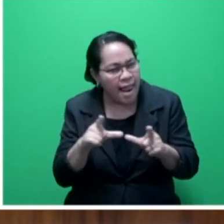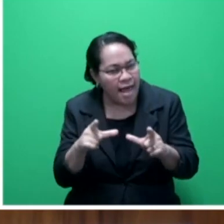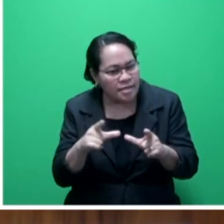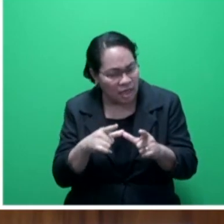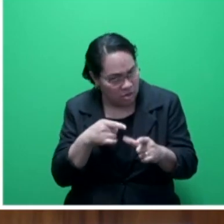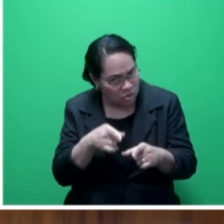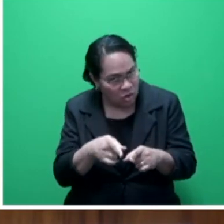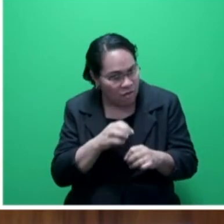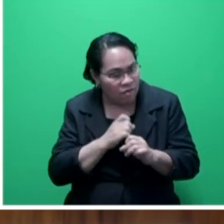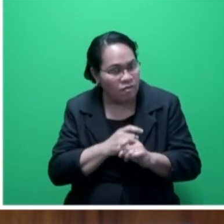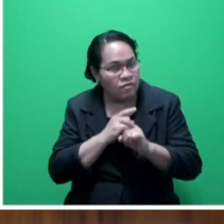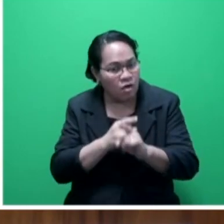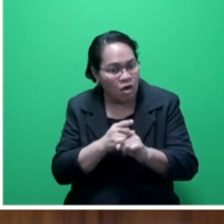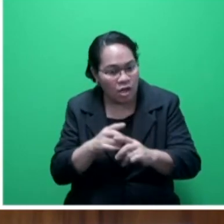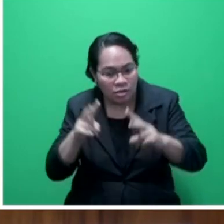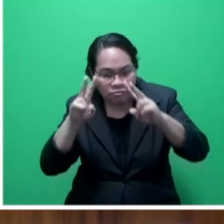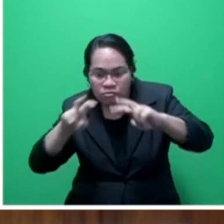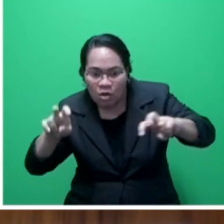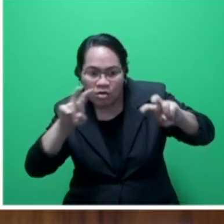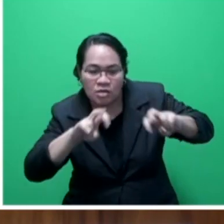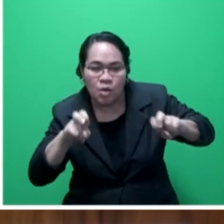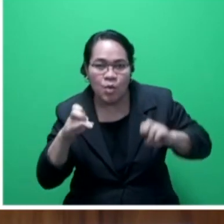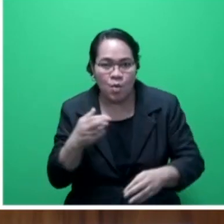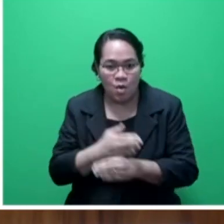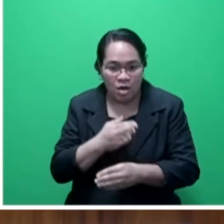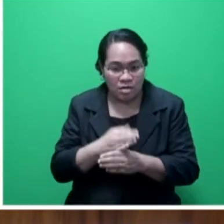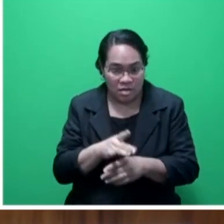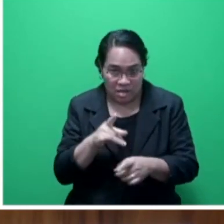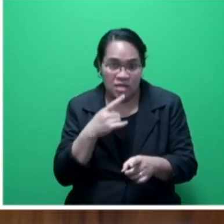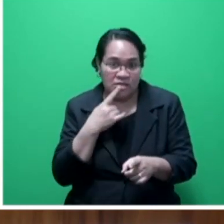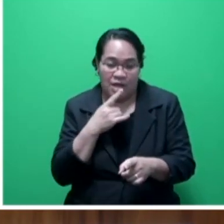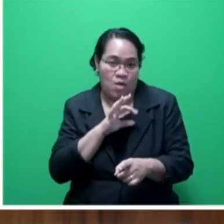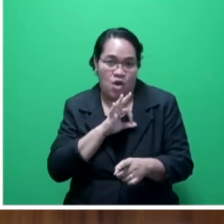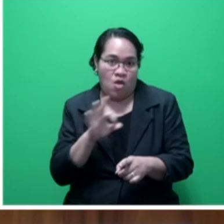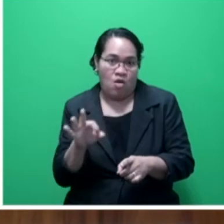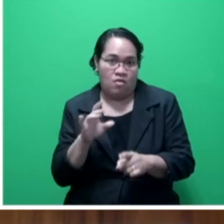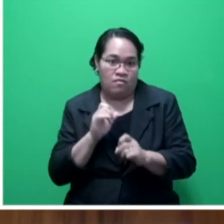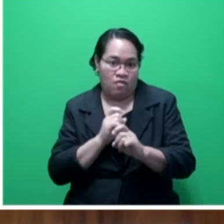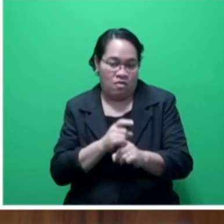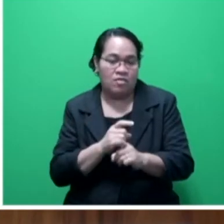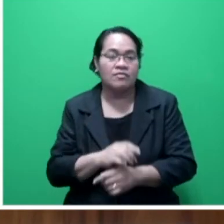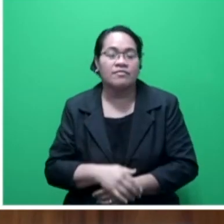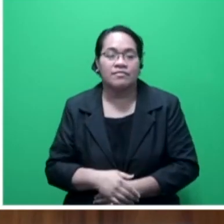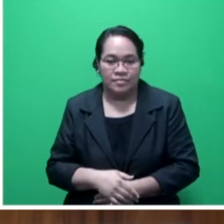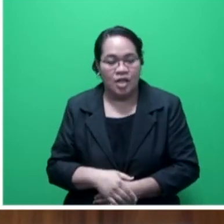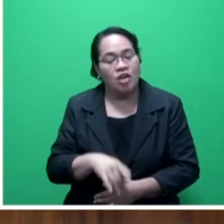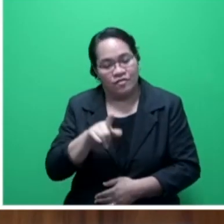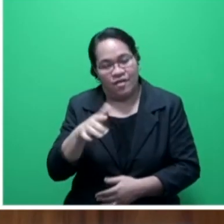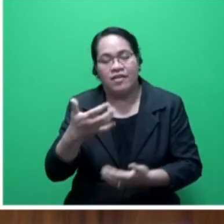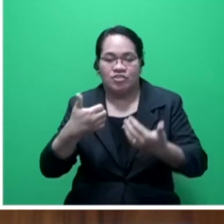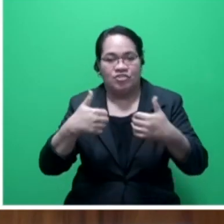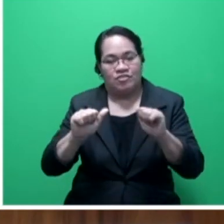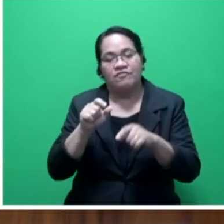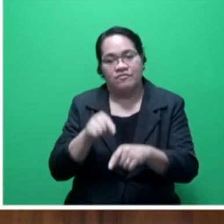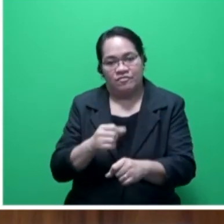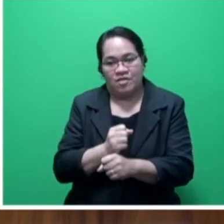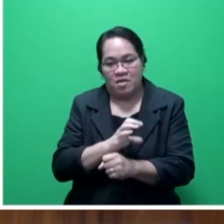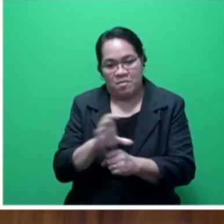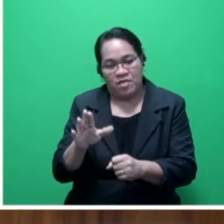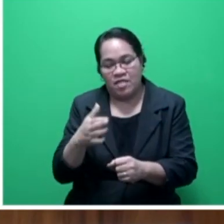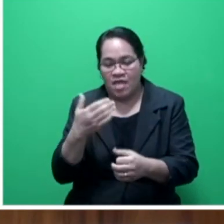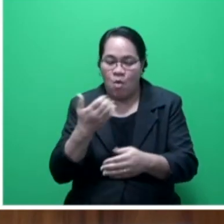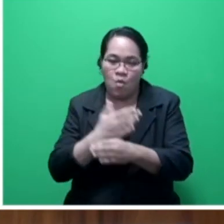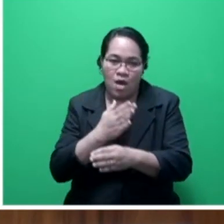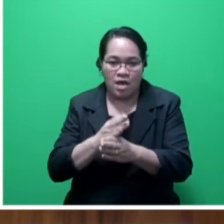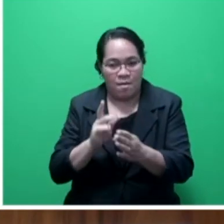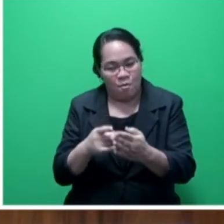carried out the exploratory work that they said they weren't going to do in the first place. So they have achieved most of the work program that